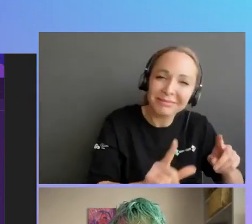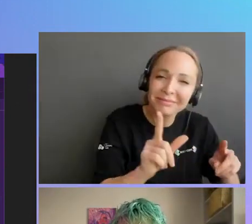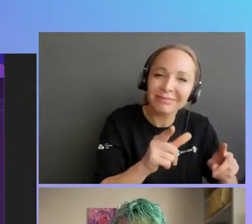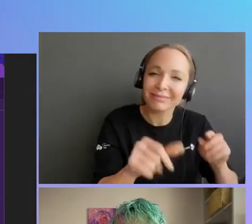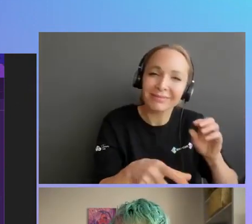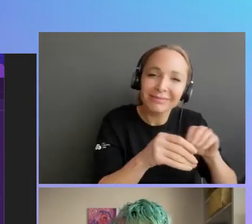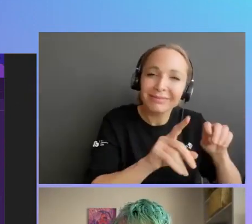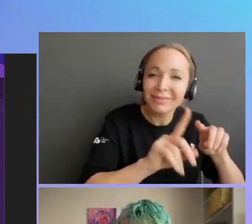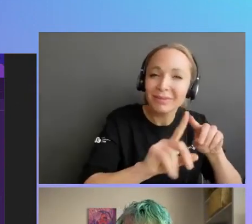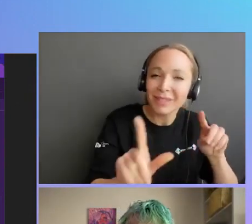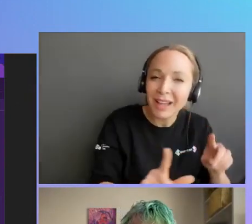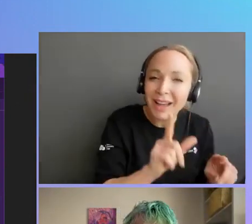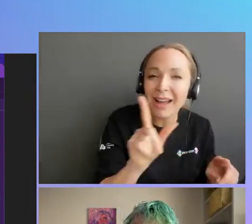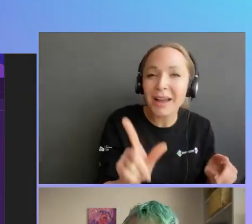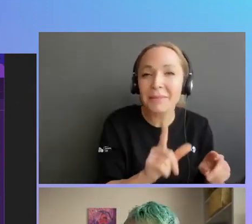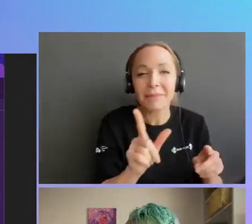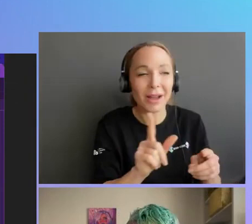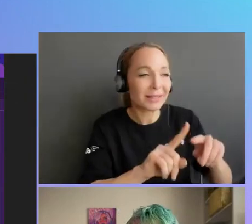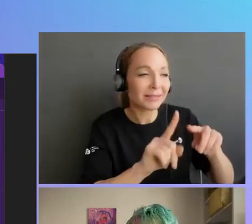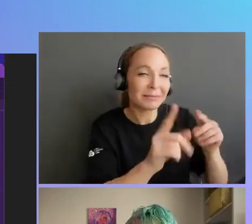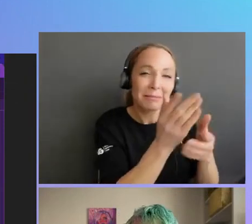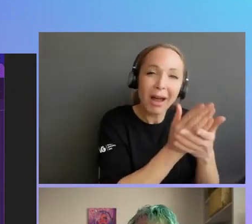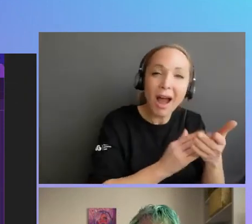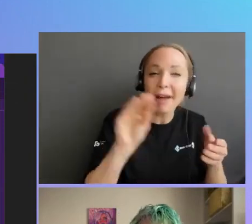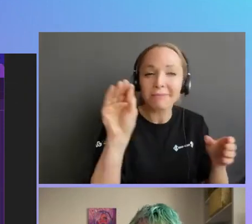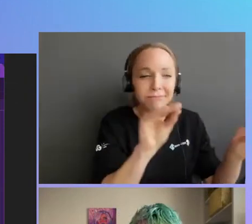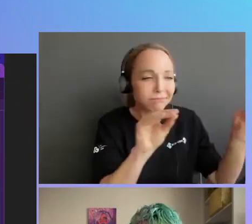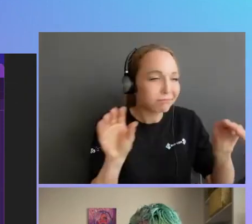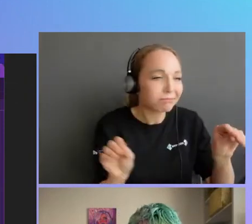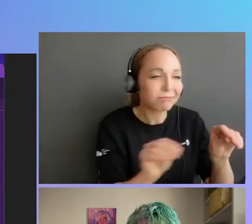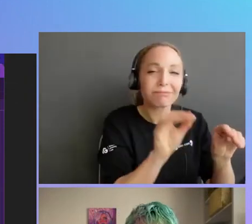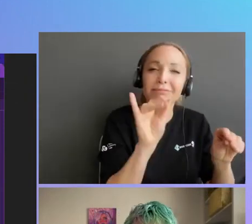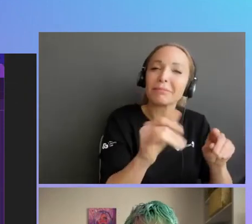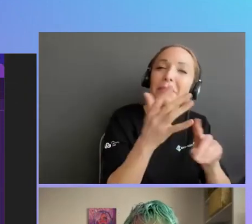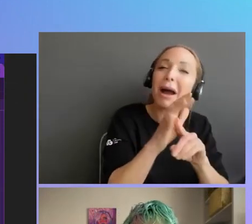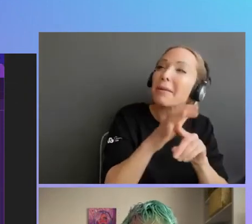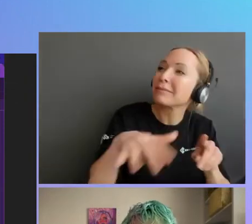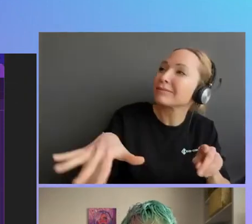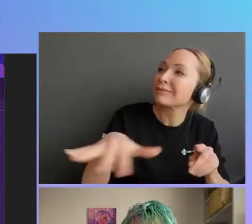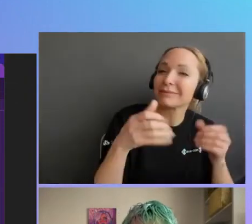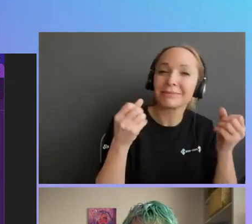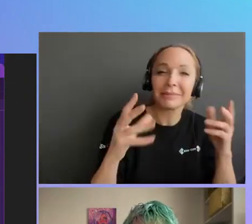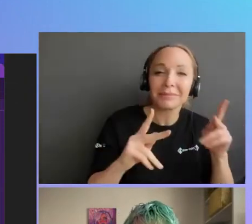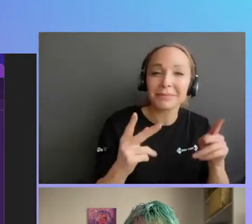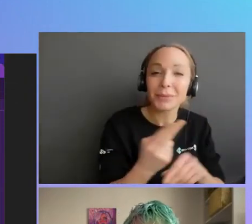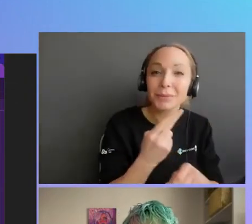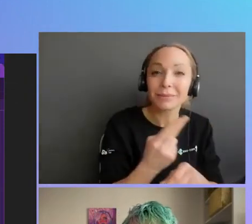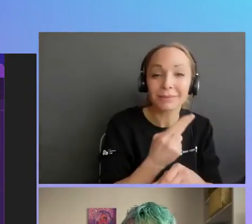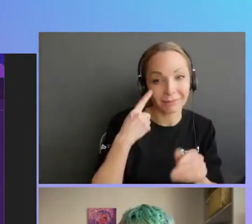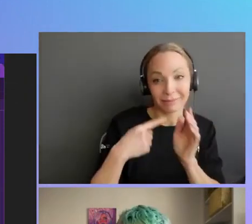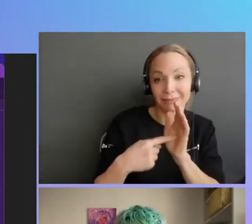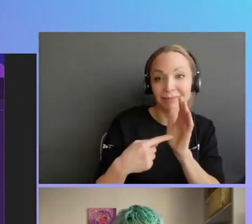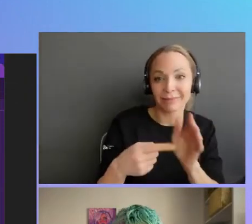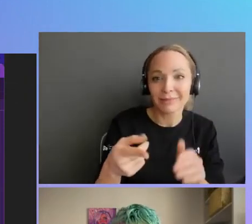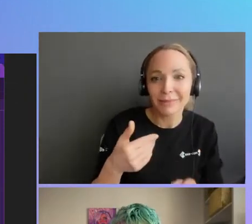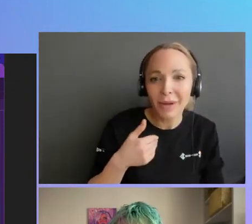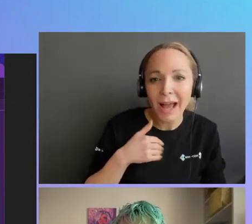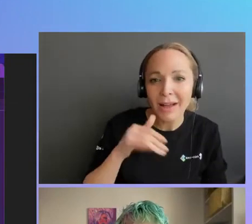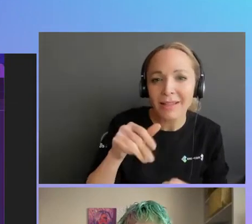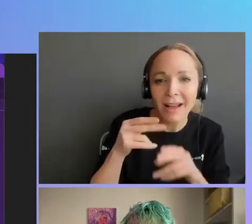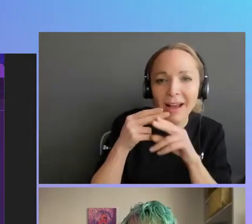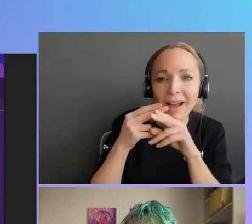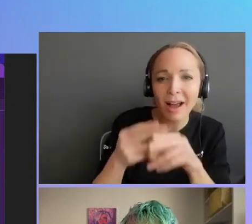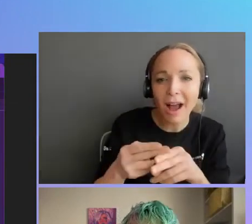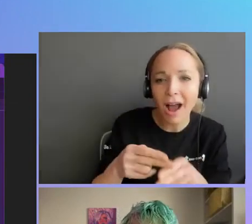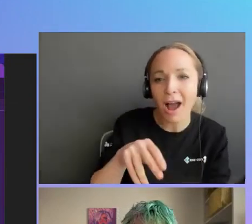in libraries, component libraries that you're using that are popularly or widely used. So for example, in this case, we have MUI, which is the Material